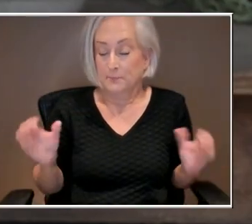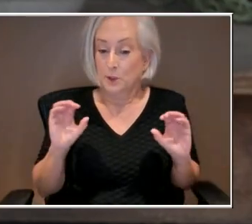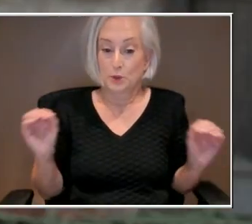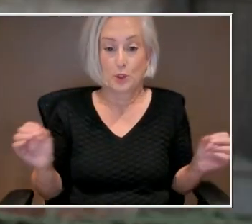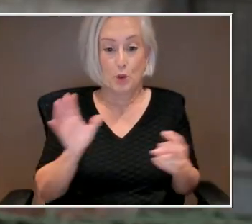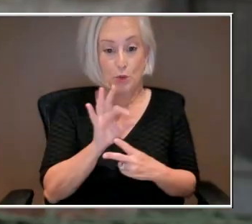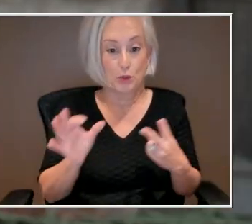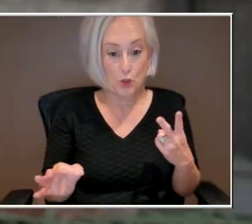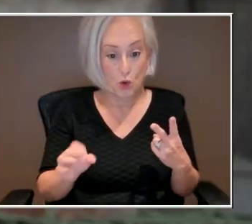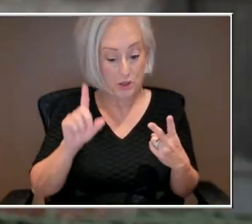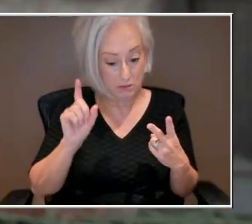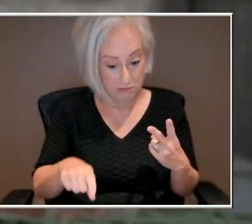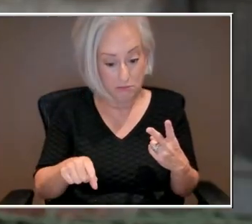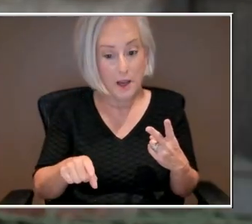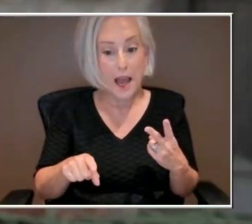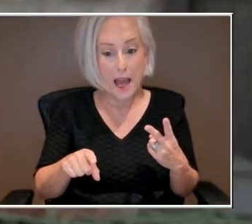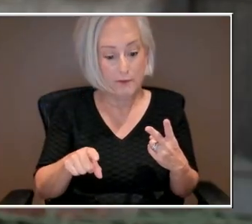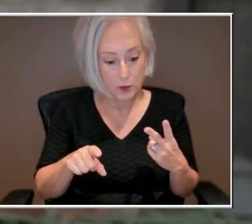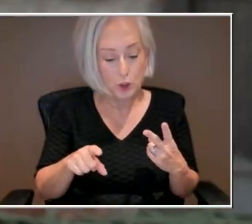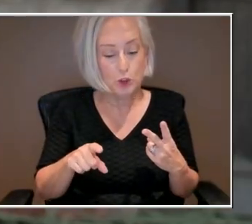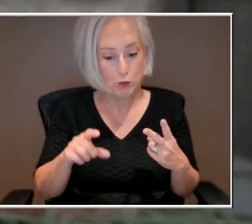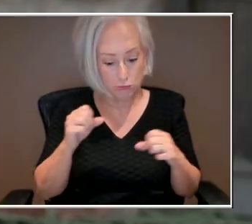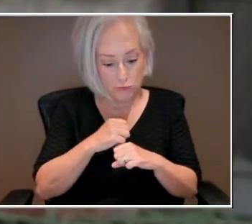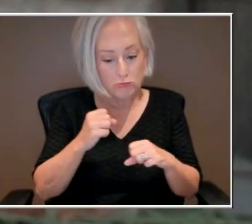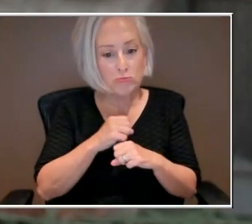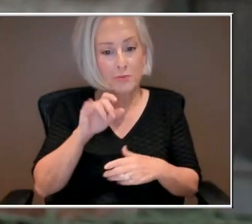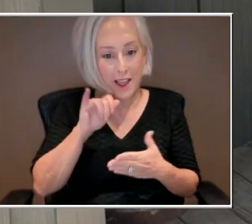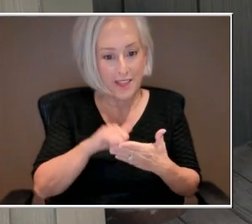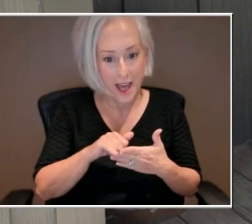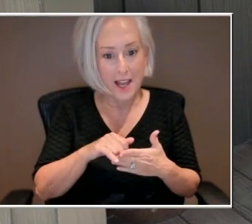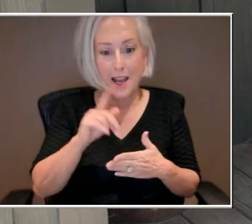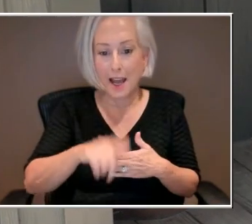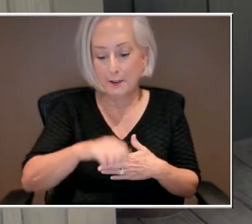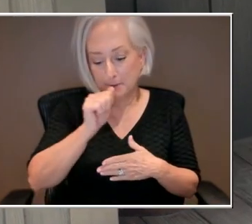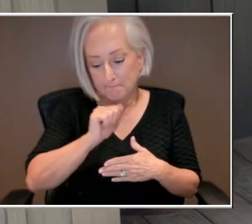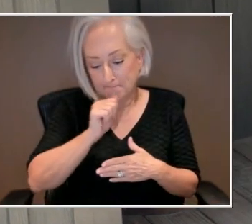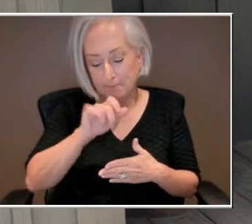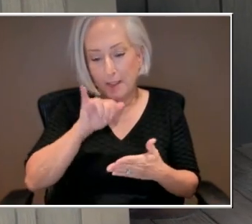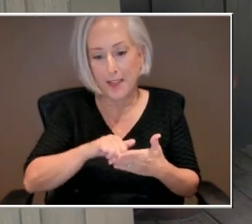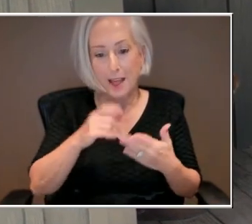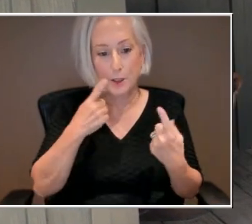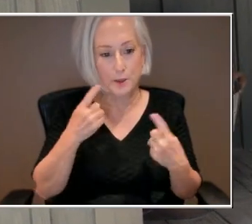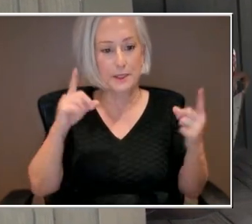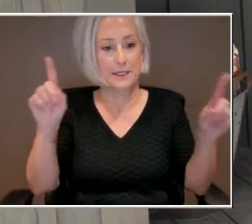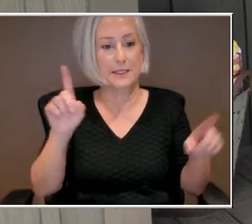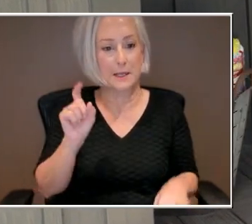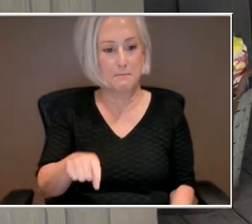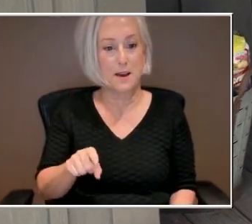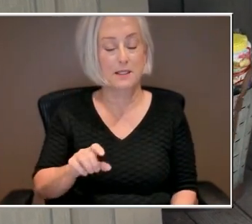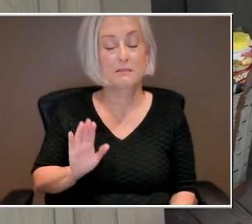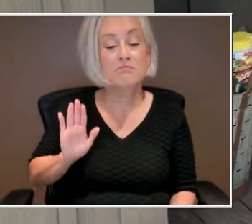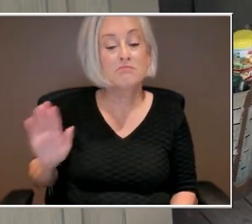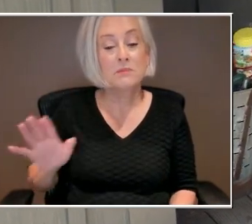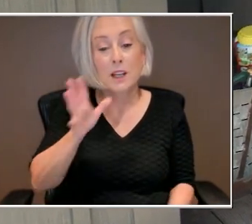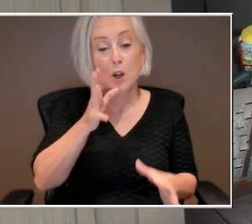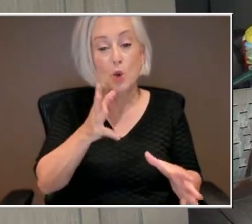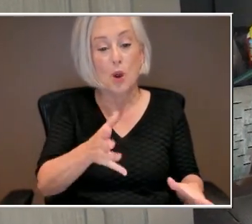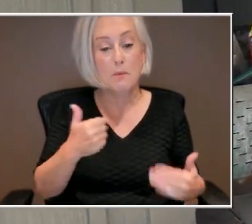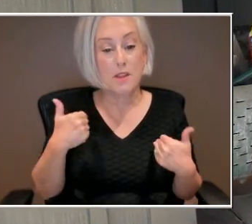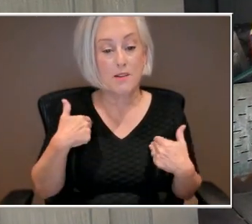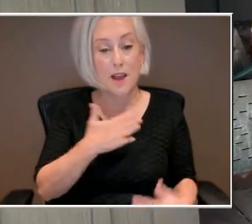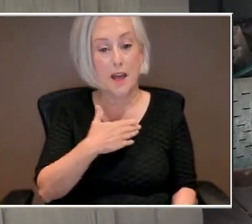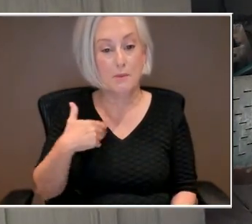it. And you have to go through it to get through it. That was kind of my motto through the whole thing. Their grandmother also had breast cancer. So amidst